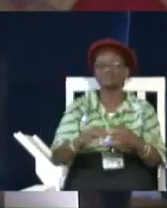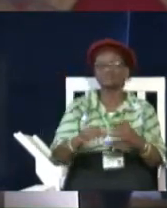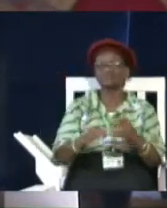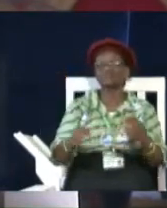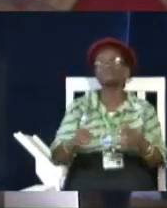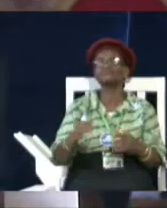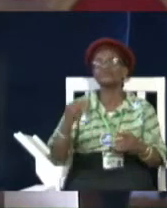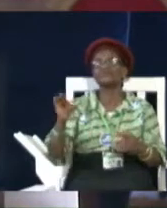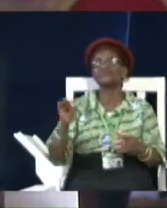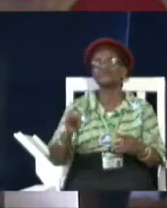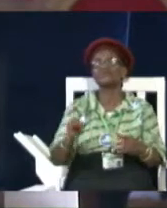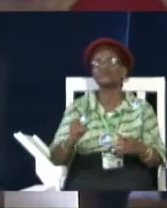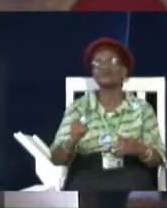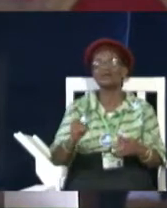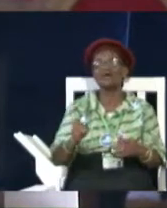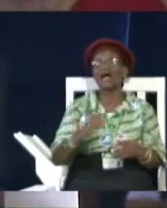etc.,